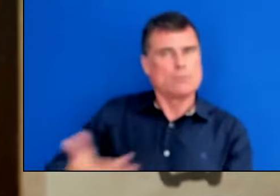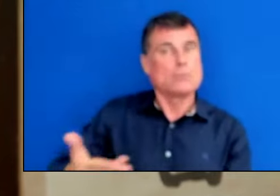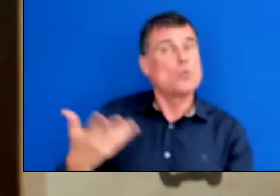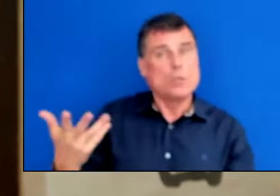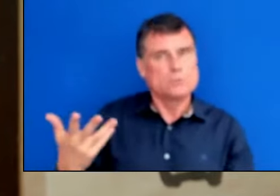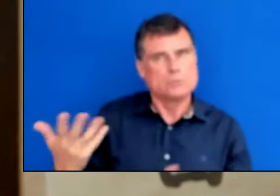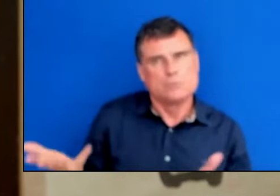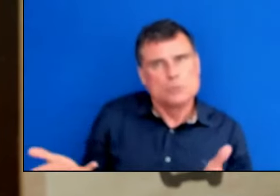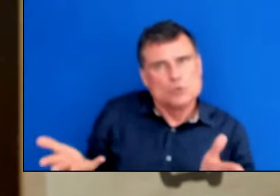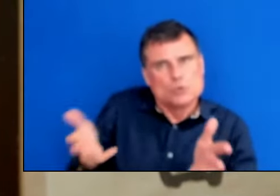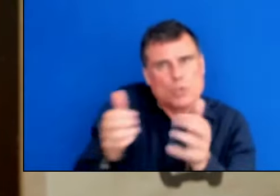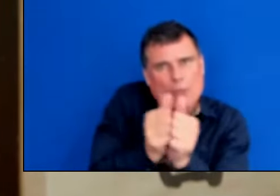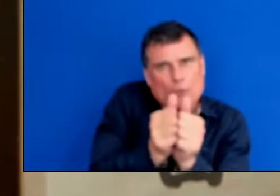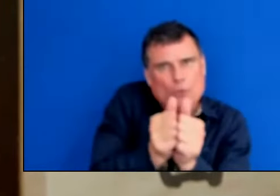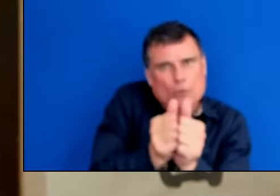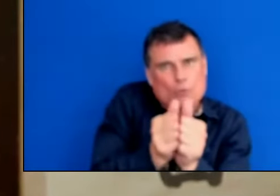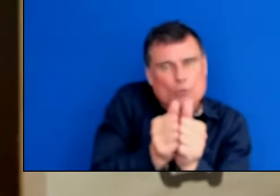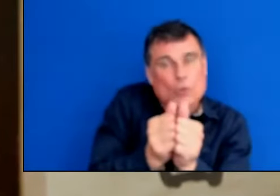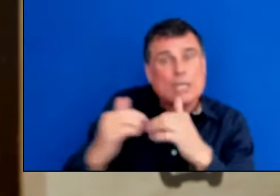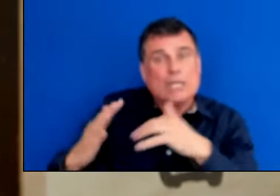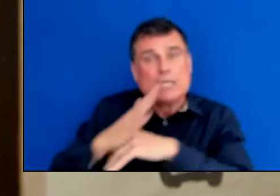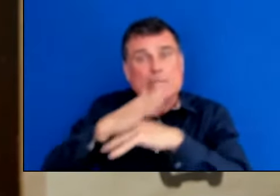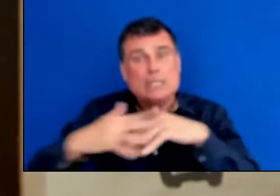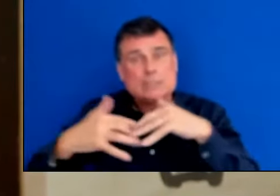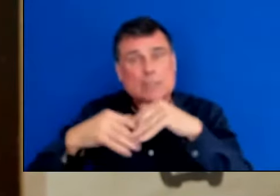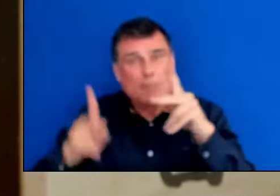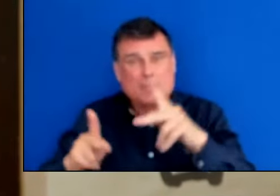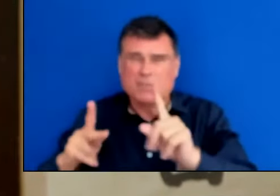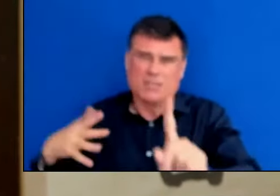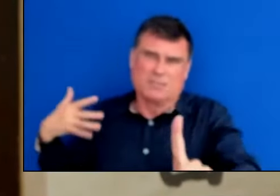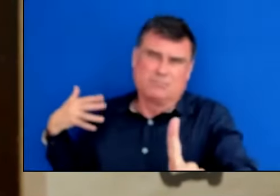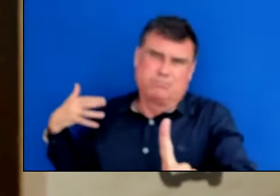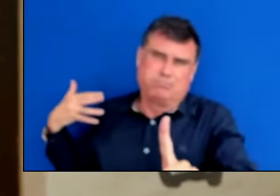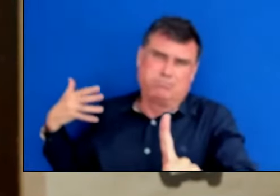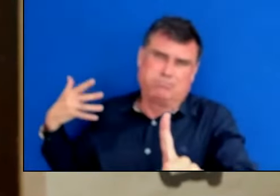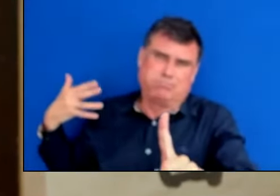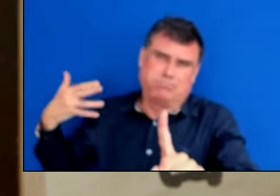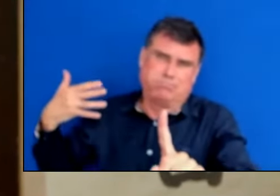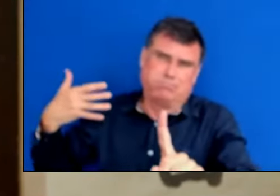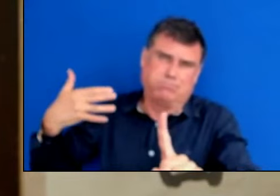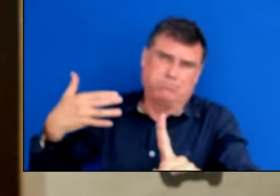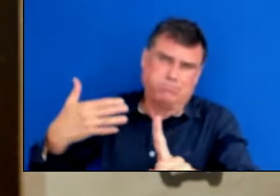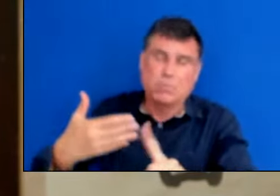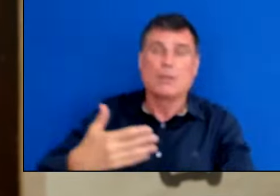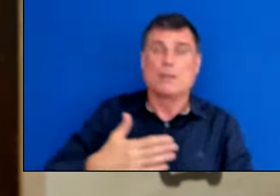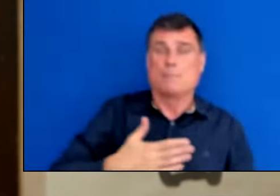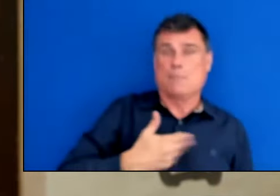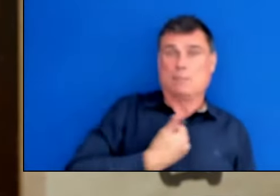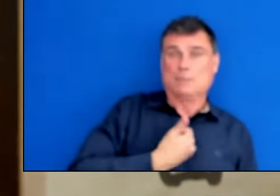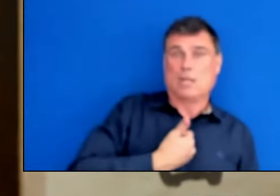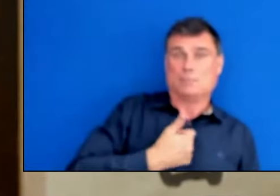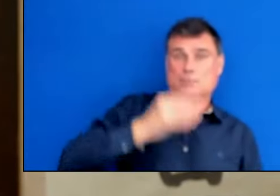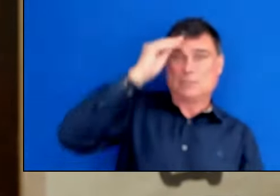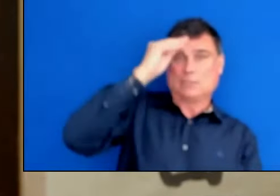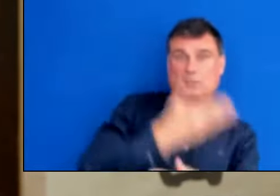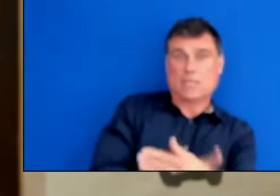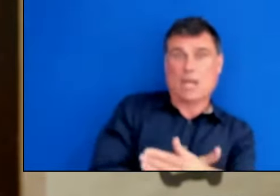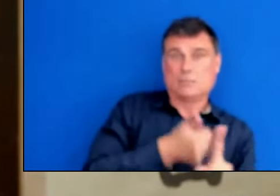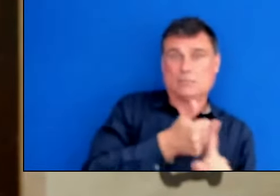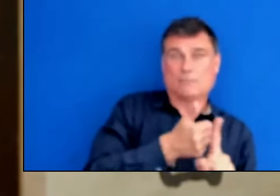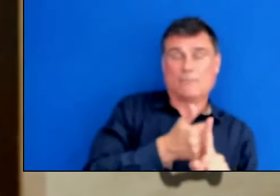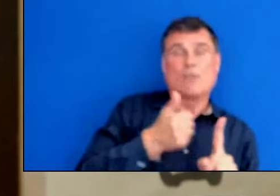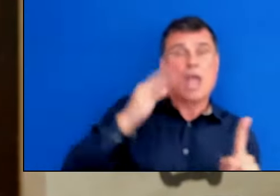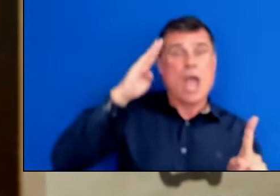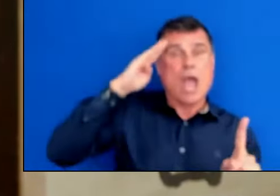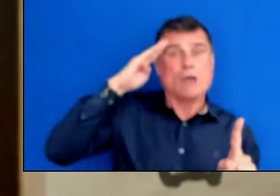to take together. Indigenous people being here since time immemorial, I, the son of an Irish immigrant, those who have come